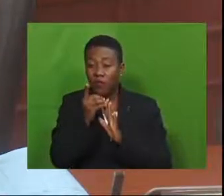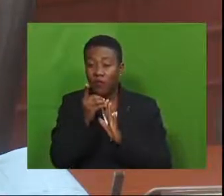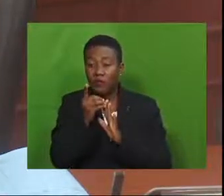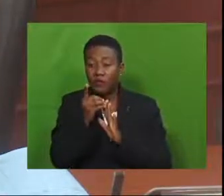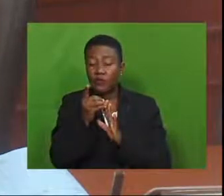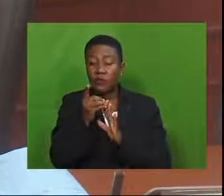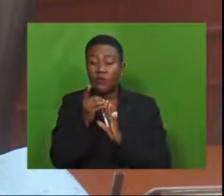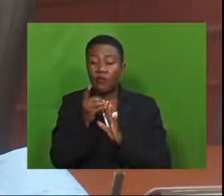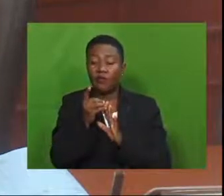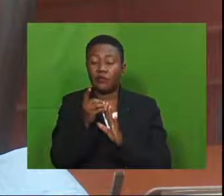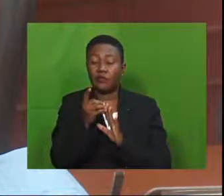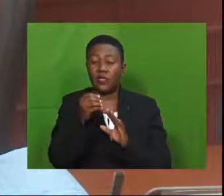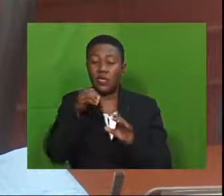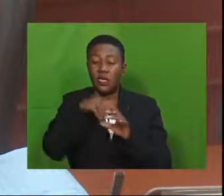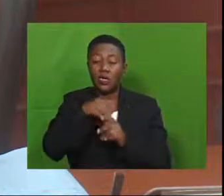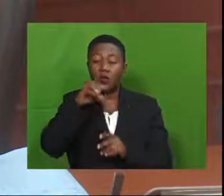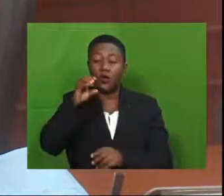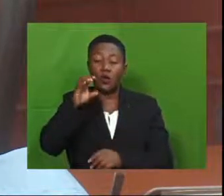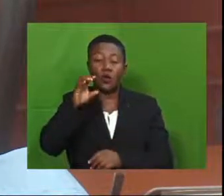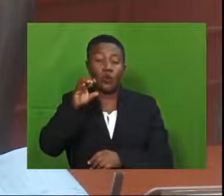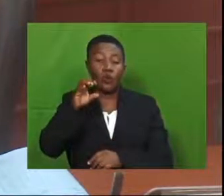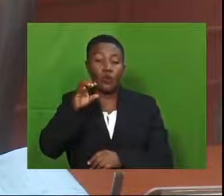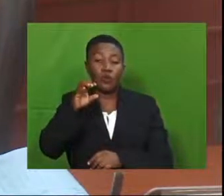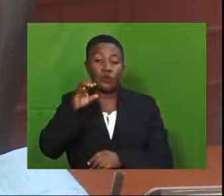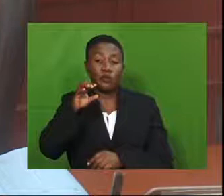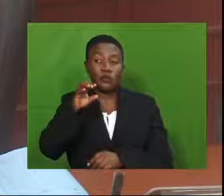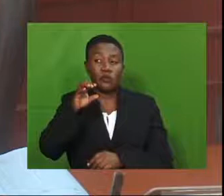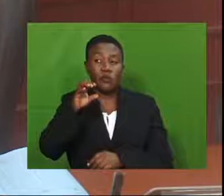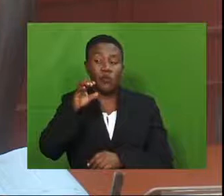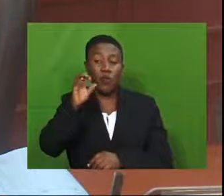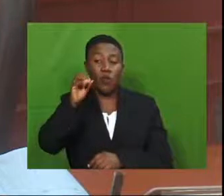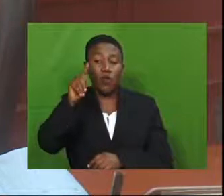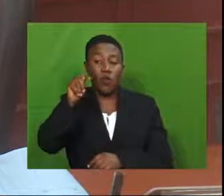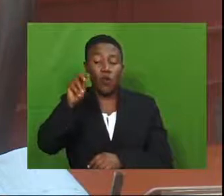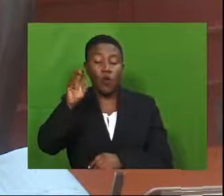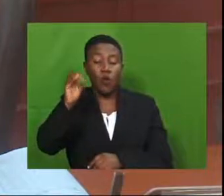Ottawa, Ontario, Canada, which he obtained in